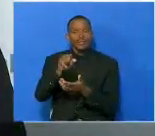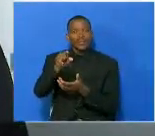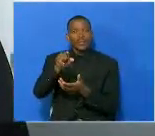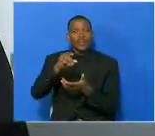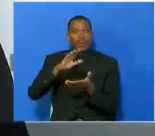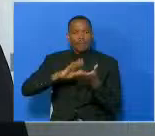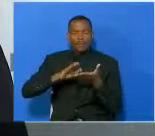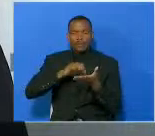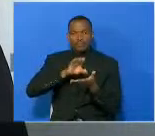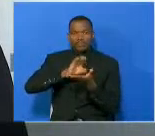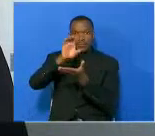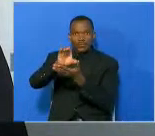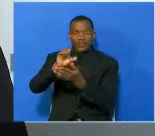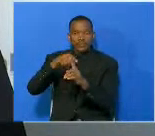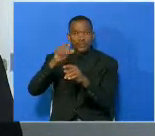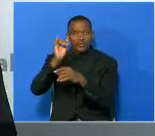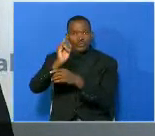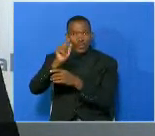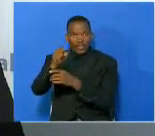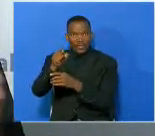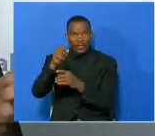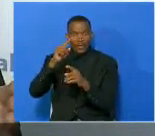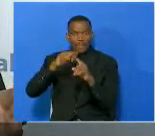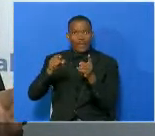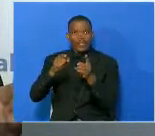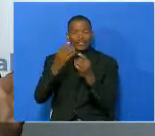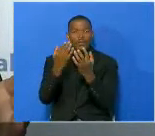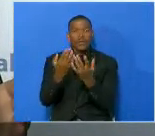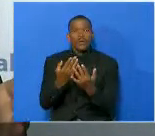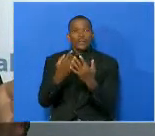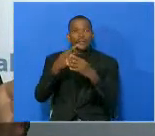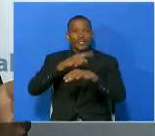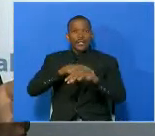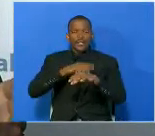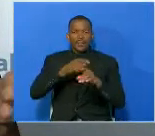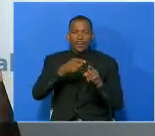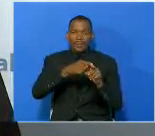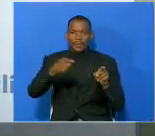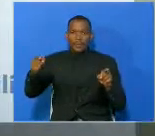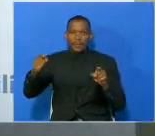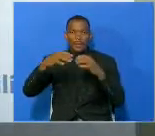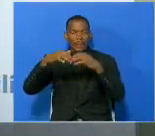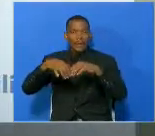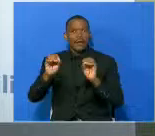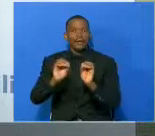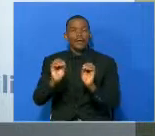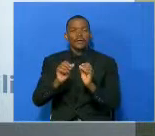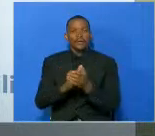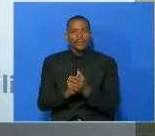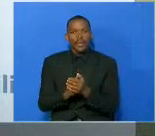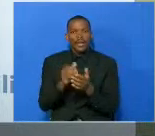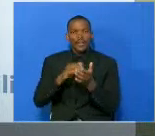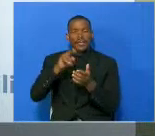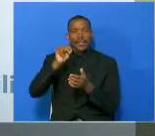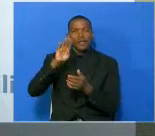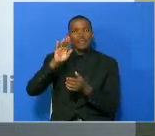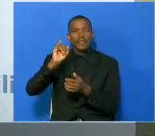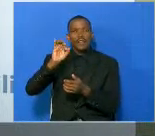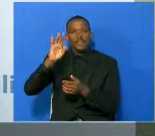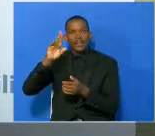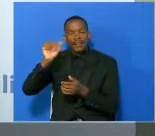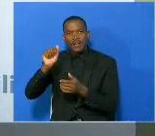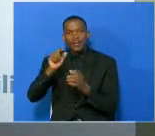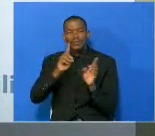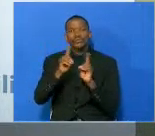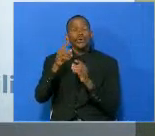has been submitted to the insurer, but the waiting period has not yet lapsed. Gone mme NBFIRA e dira eng